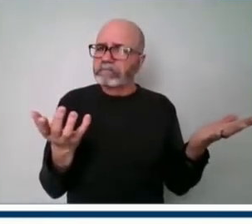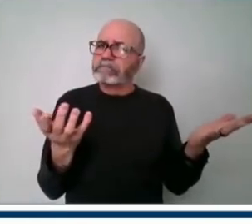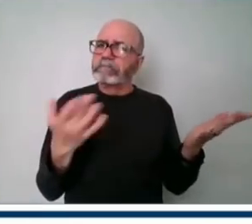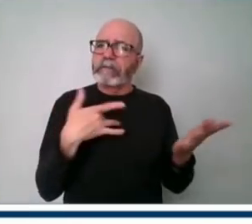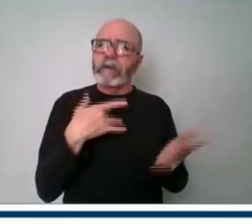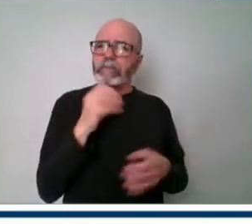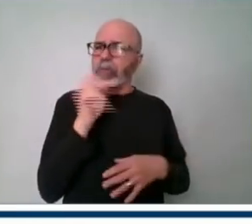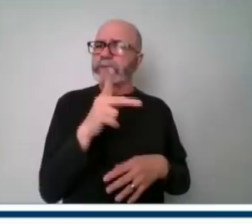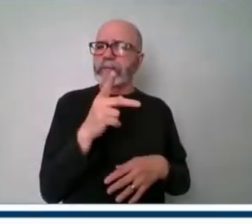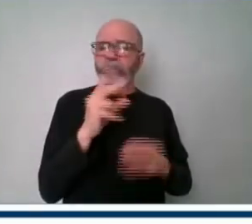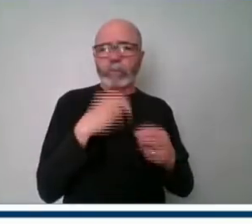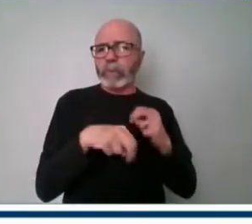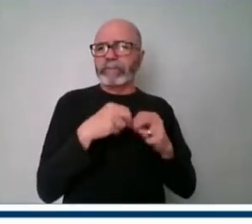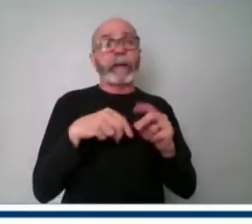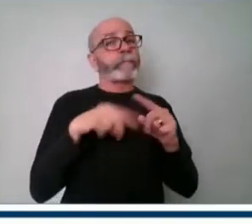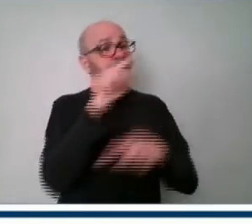them.